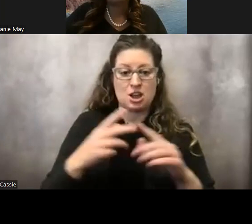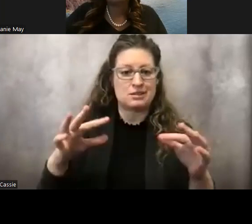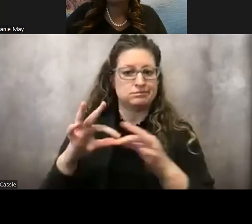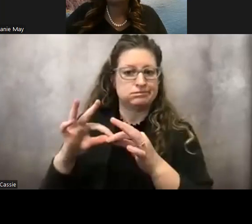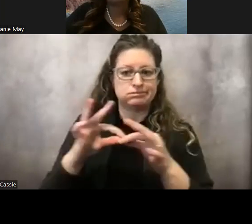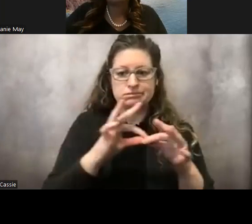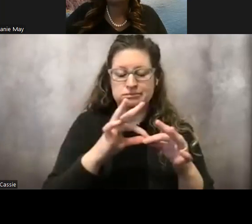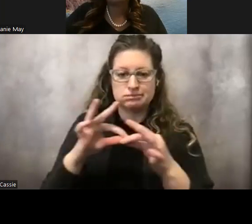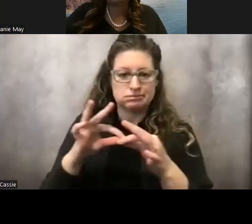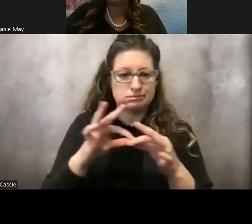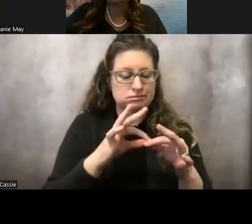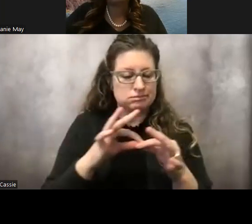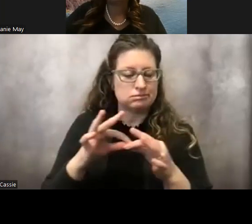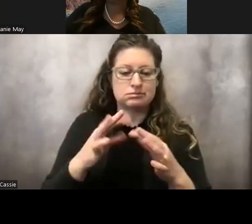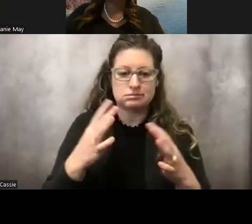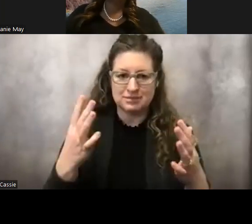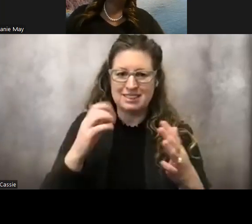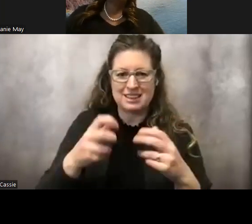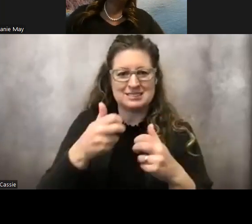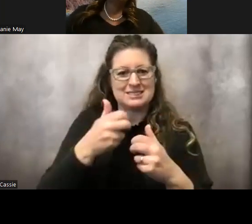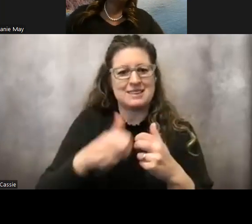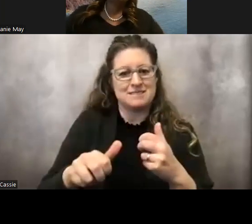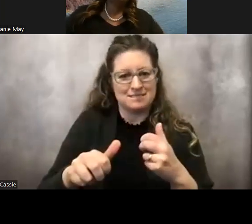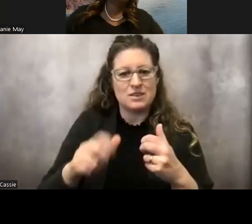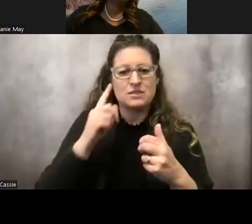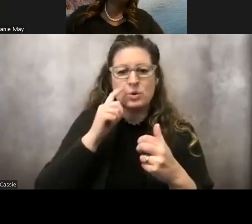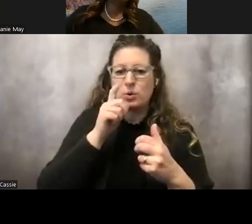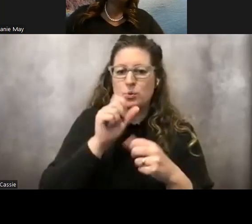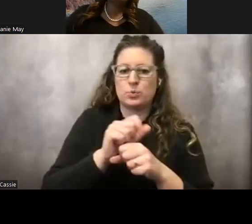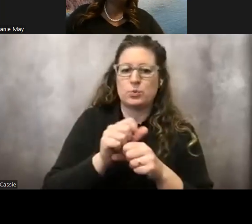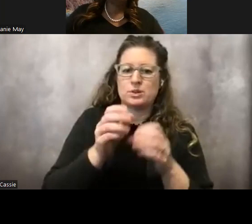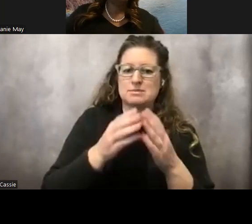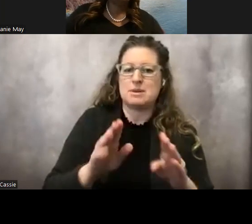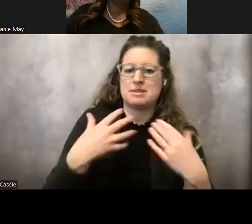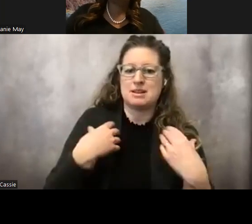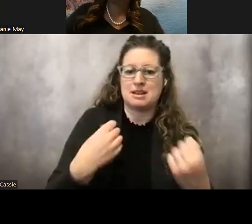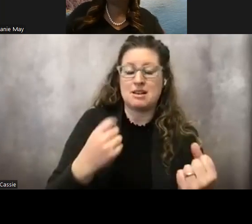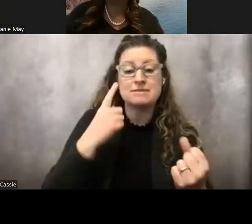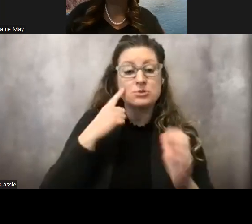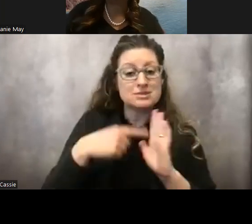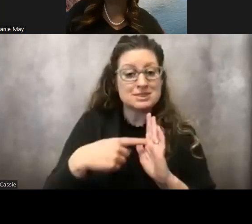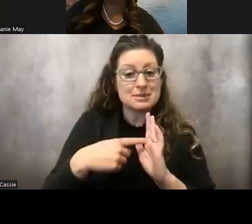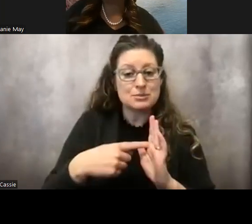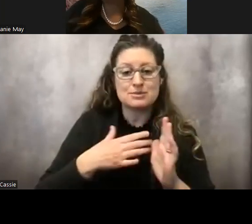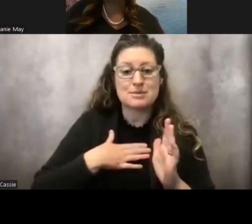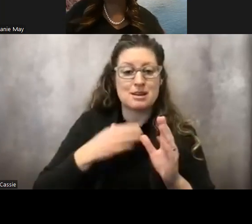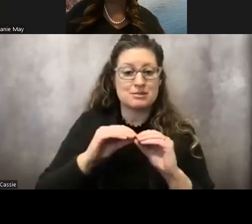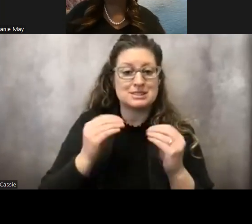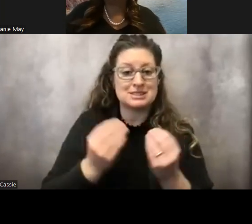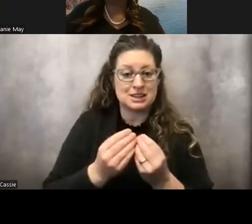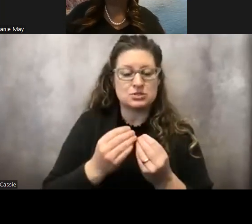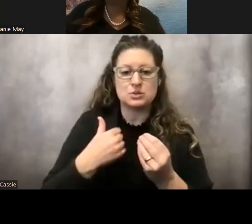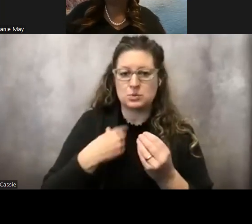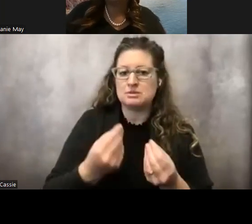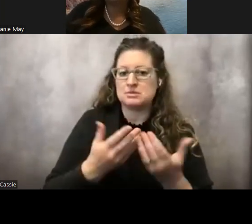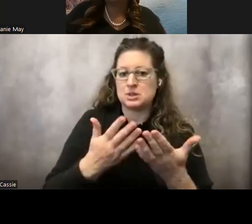health workforce. And for example, coming from my organization, We train people to do interventions on